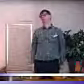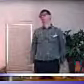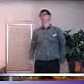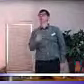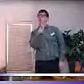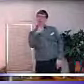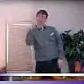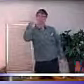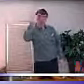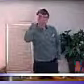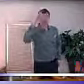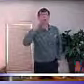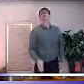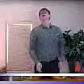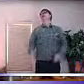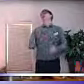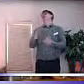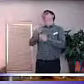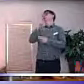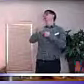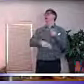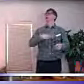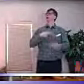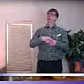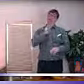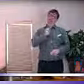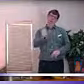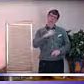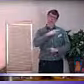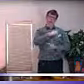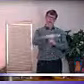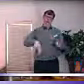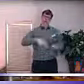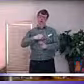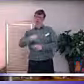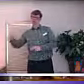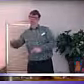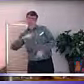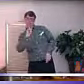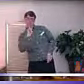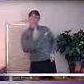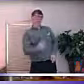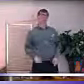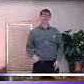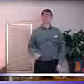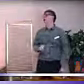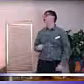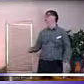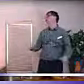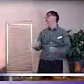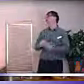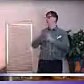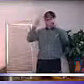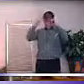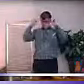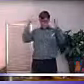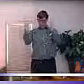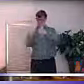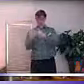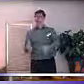know, is it a world that works for everyone, or is it a